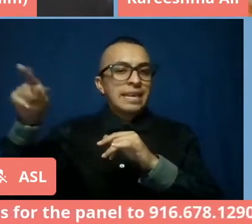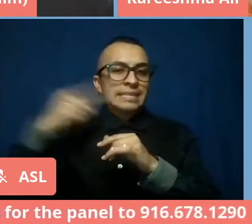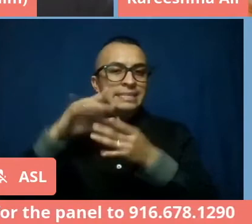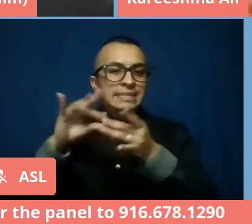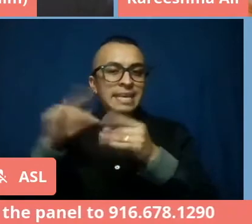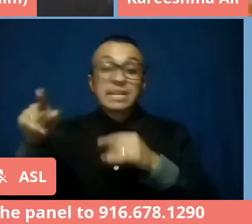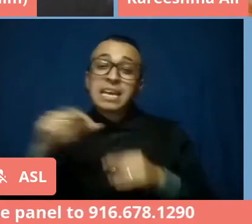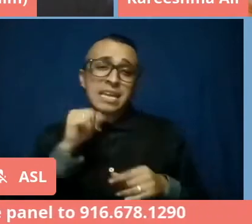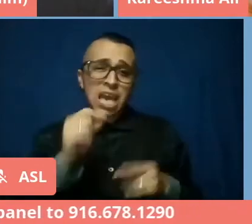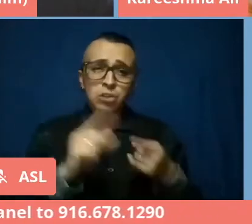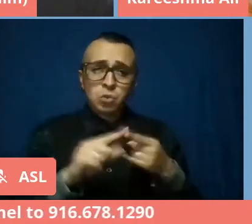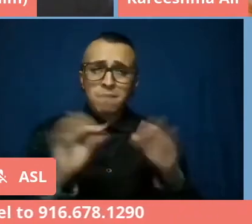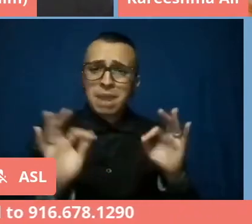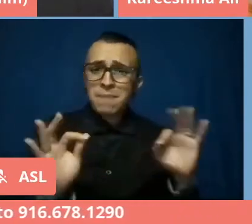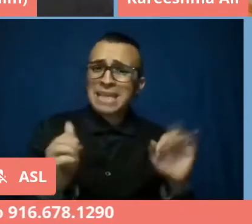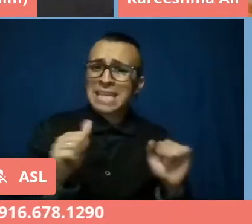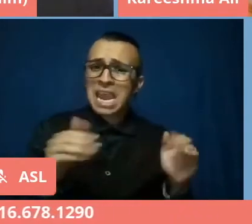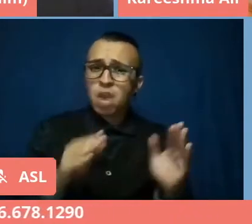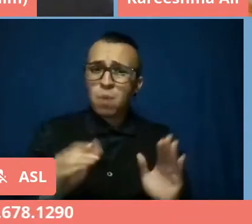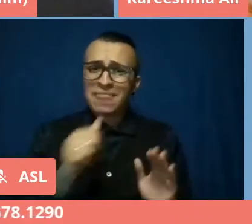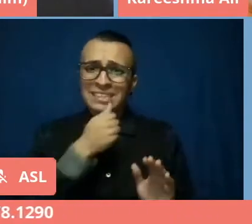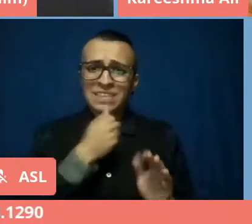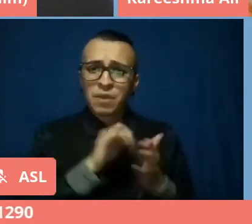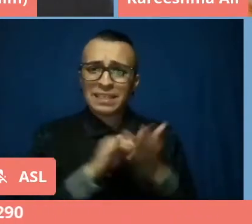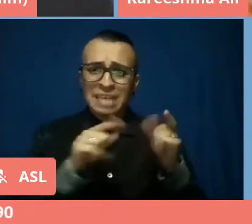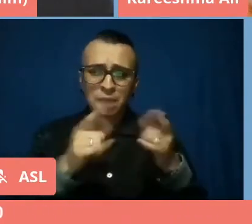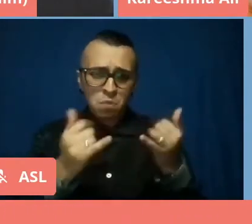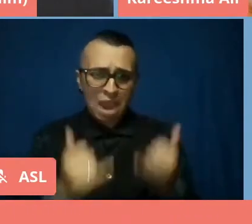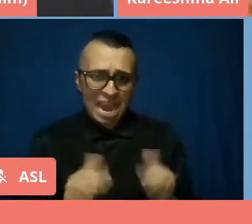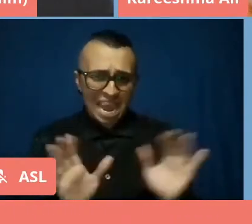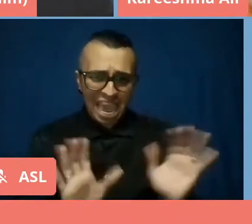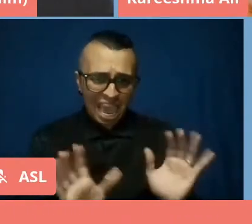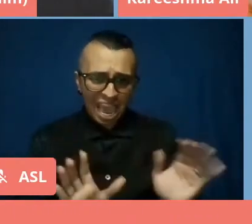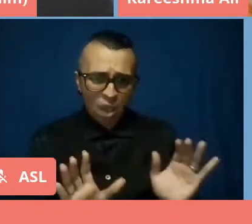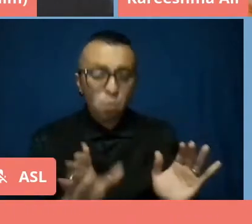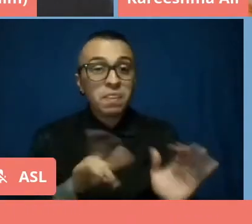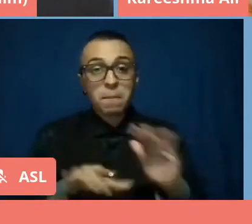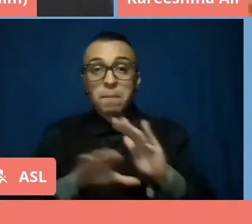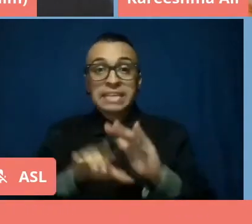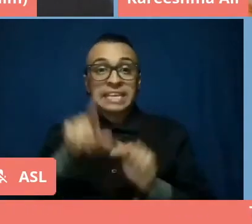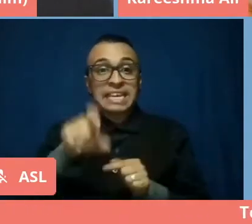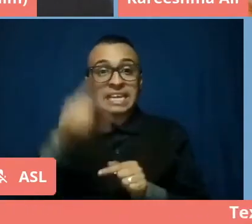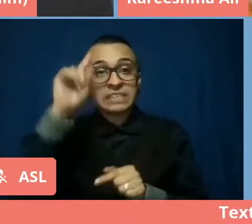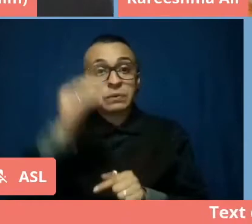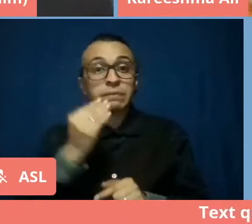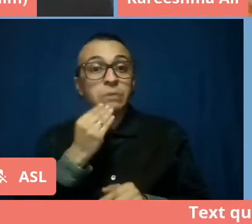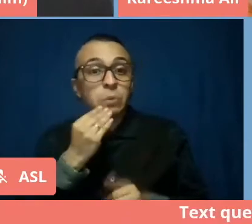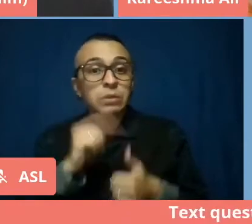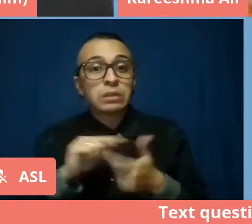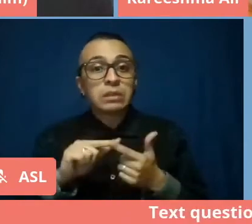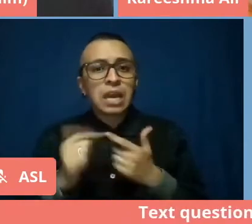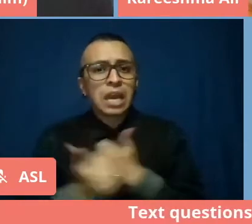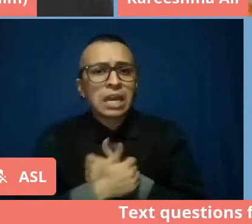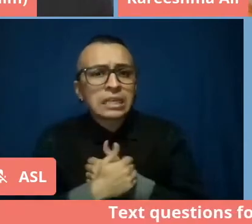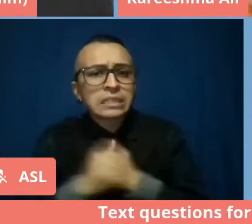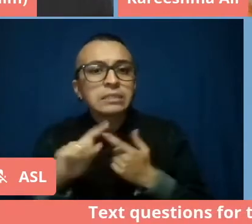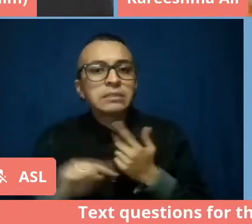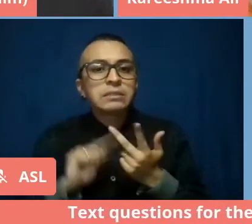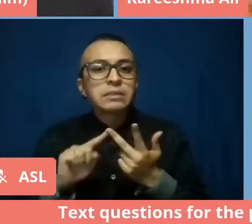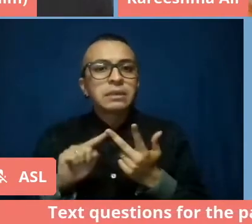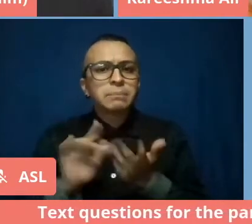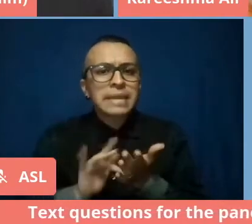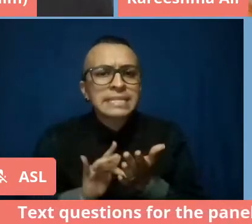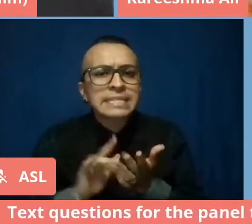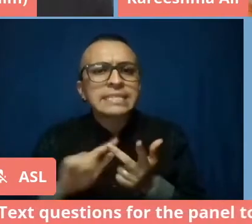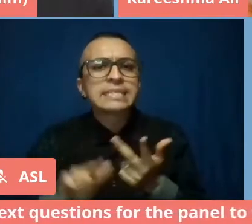to minimize in any way the suffering that's happening right now. The basic needs for food, for hugs, for